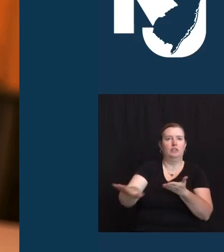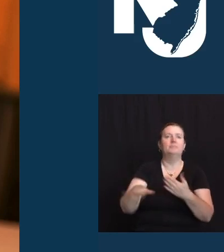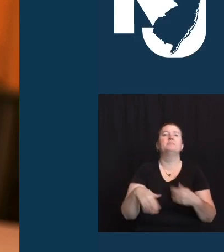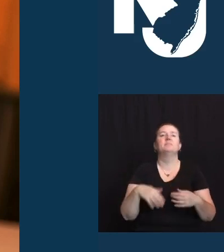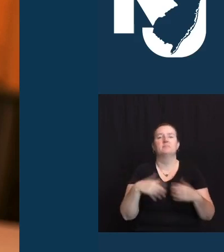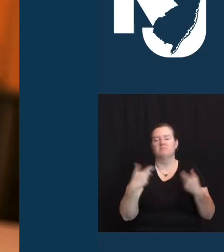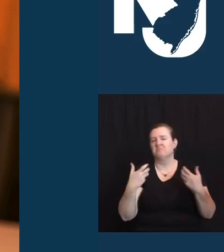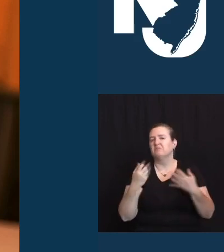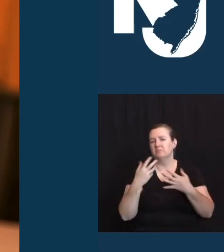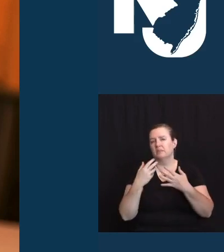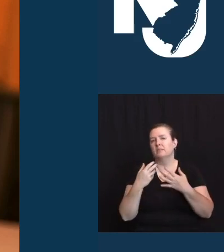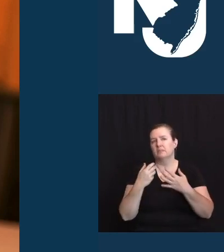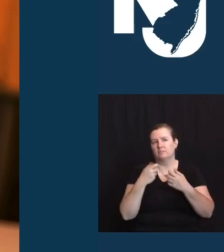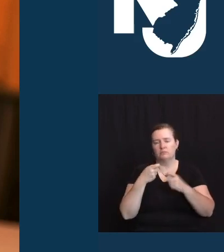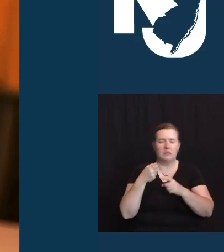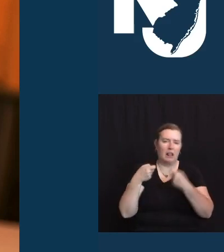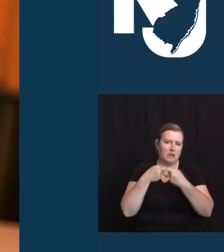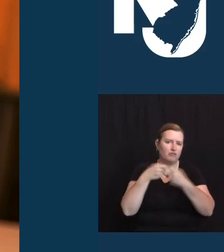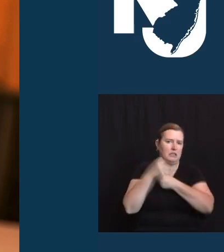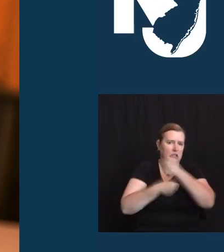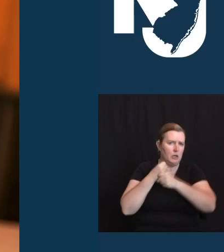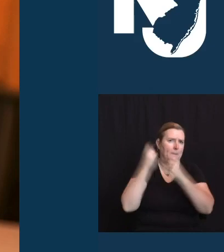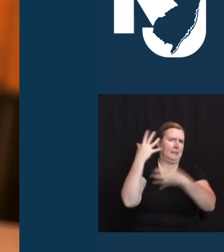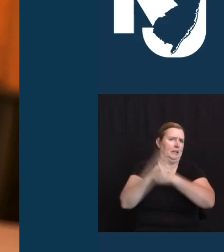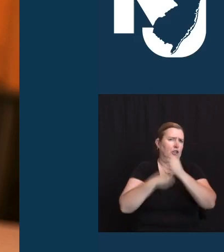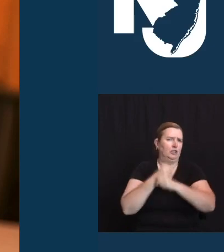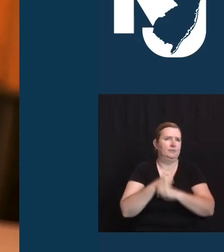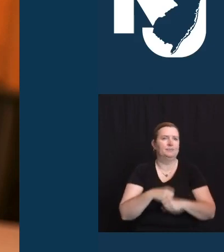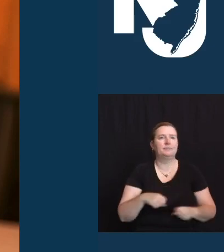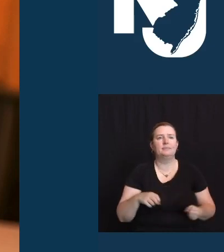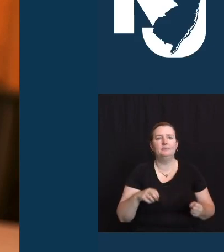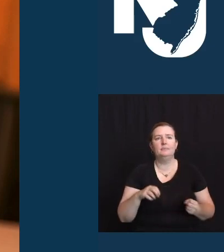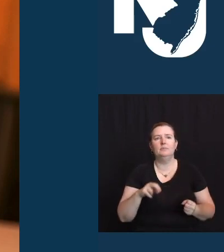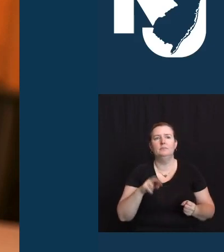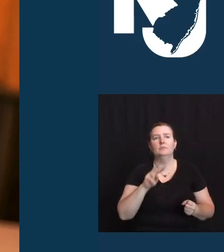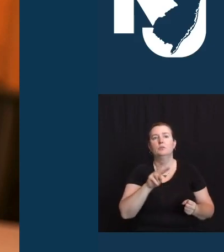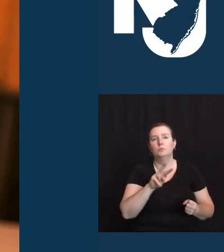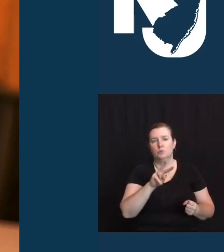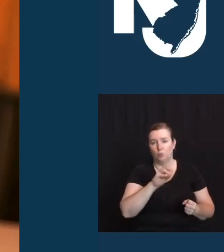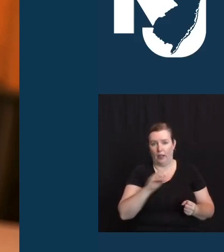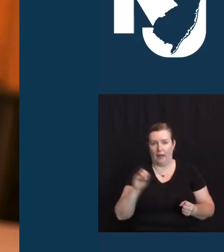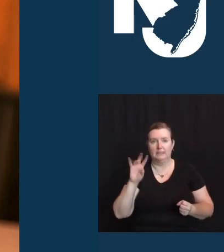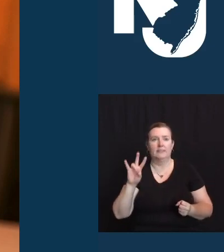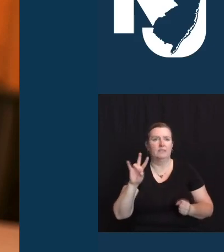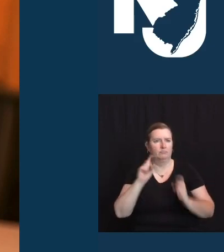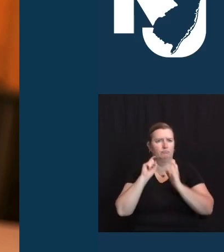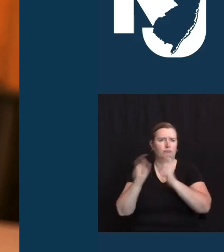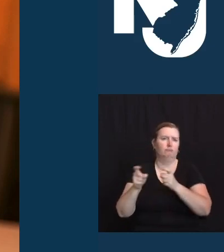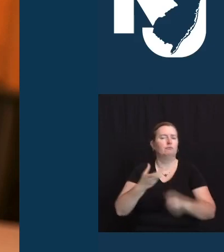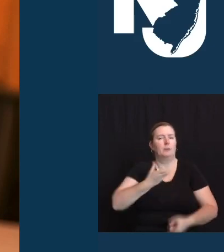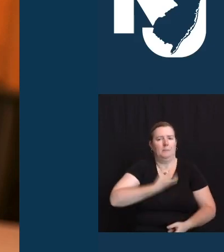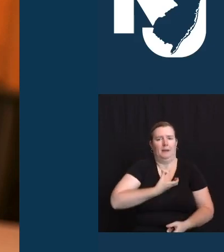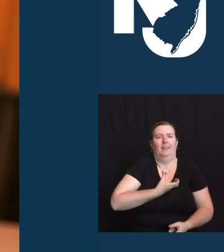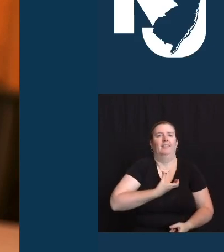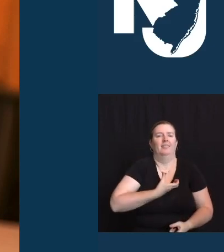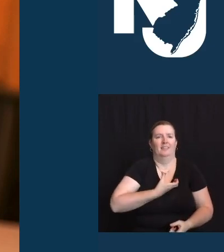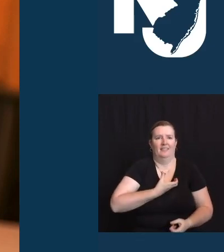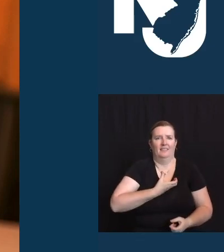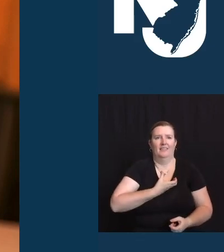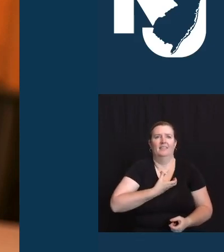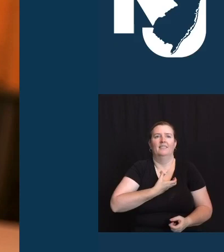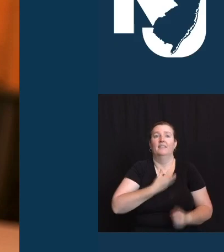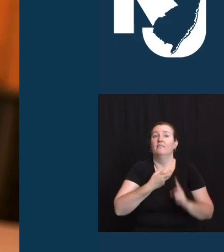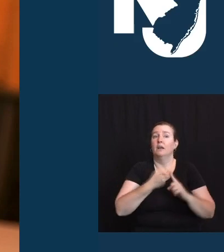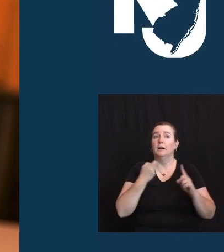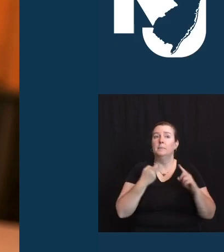In 2007, he was presented with the Congressional Gold Medal by the late Senator, another World War II veteran and dear friend of